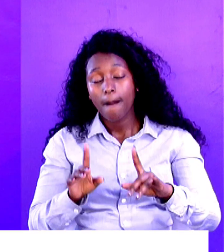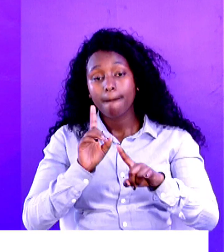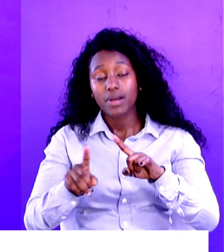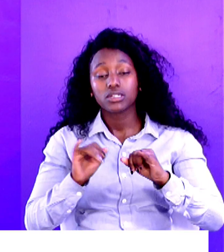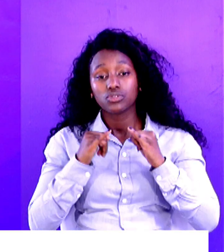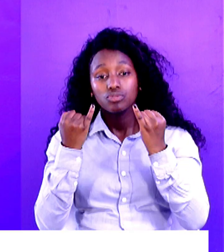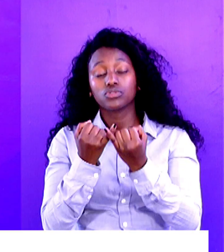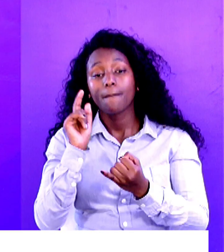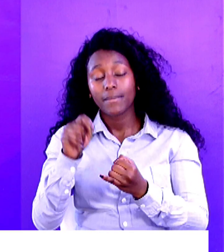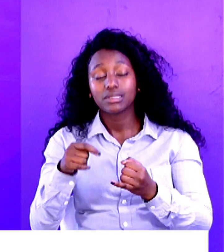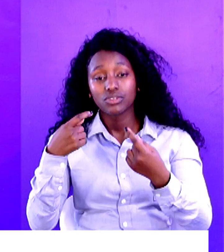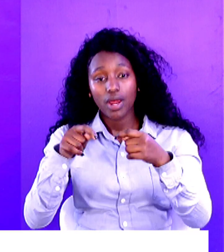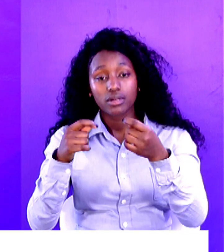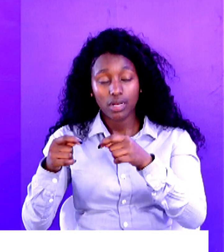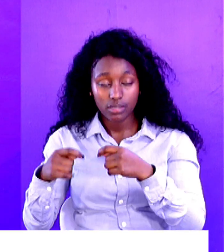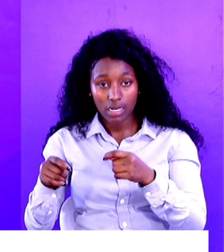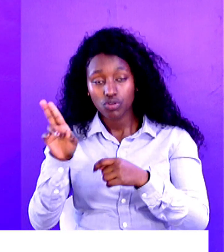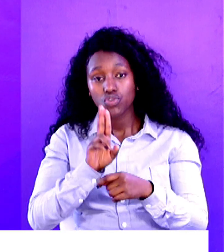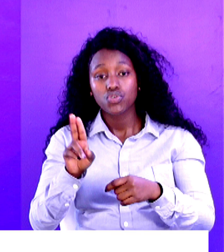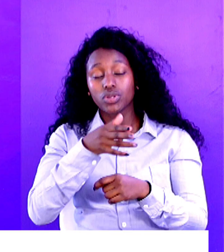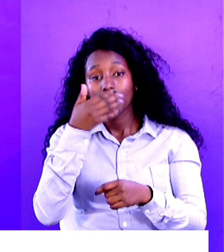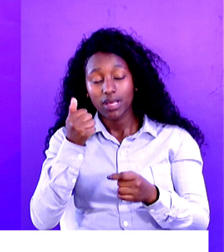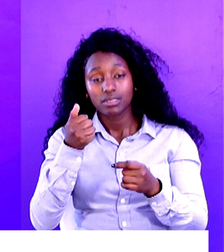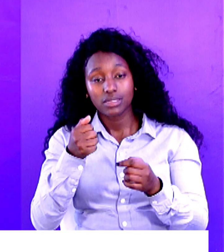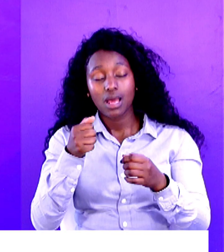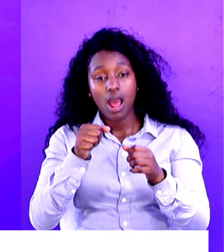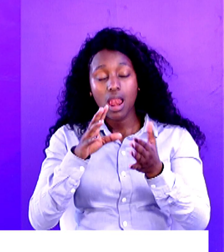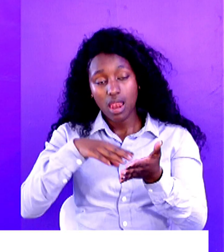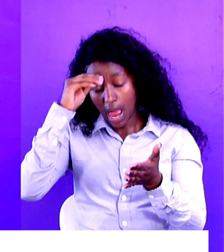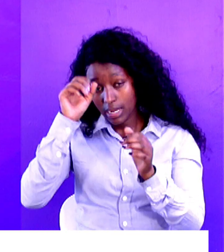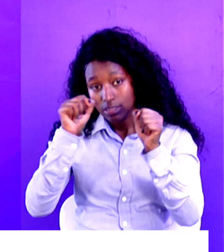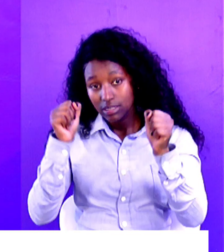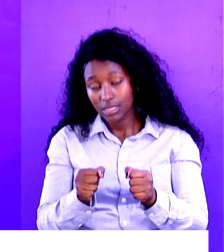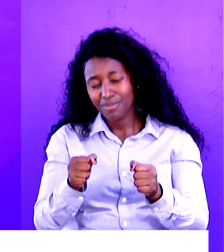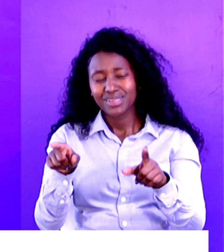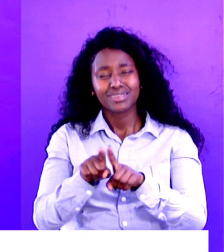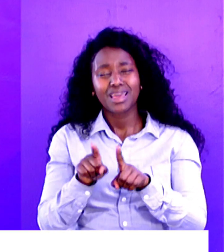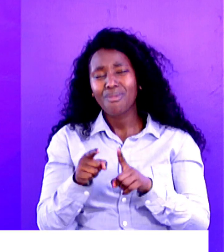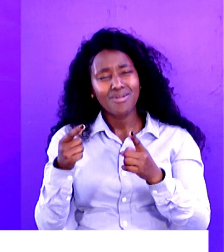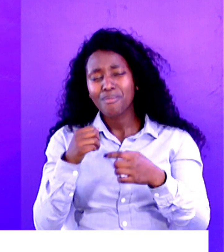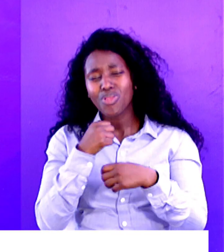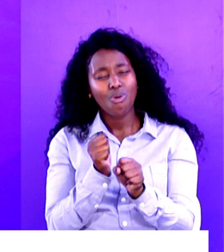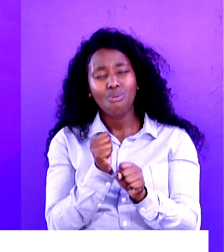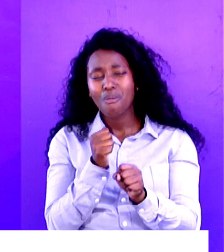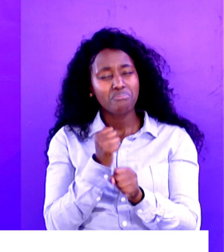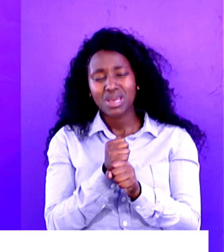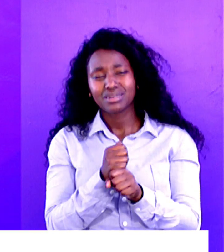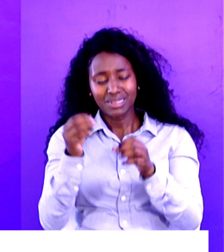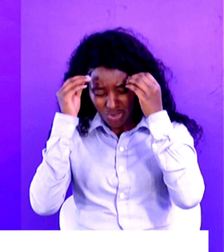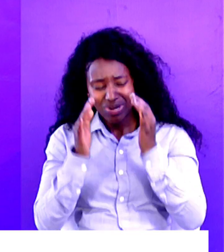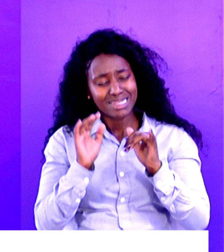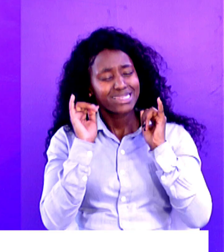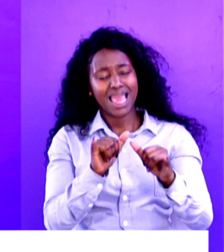should explore more efficient learning models to avoid keeping students in school longer than